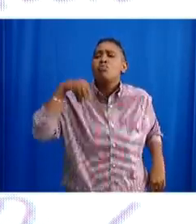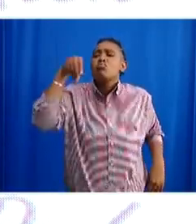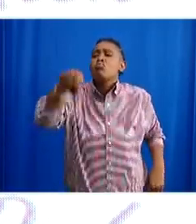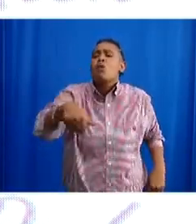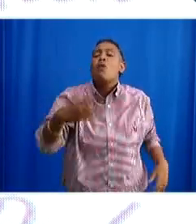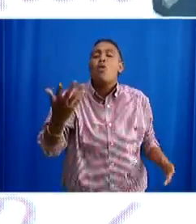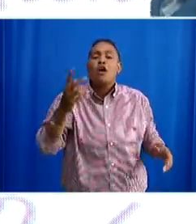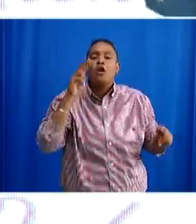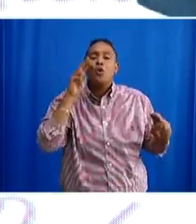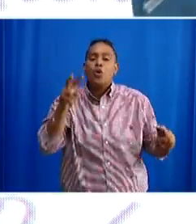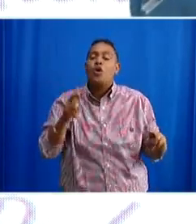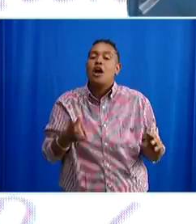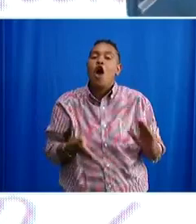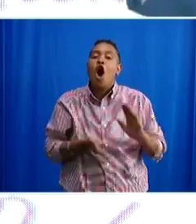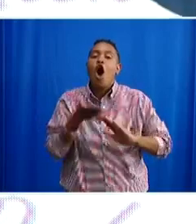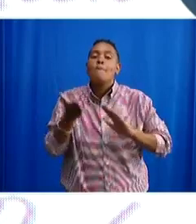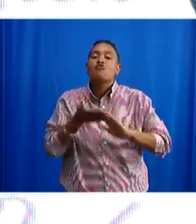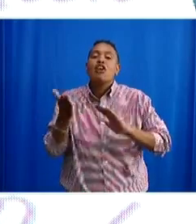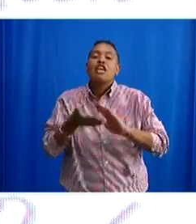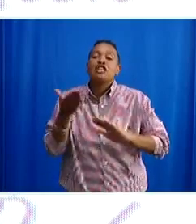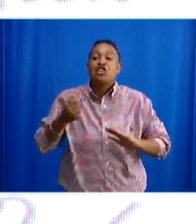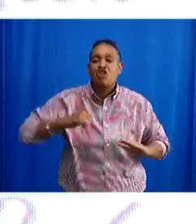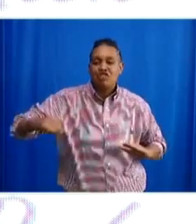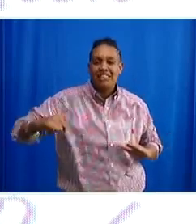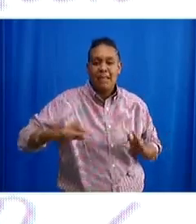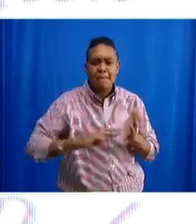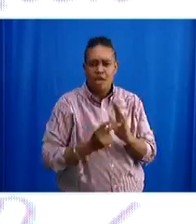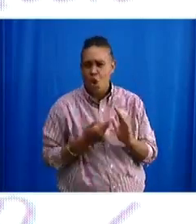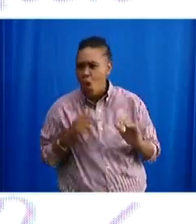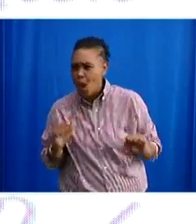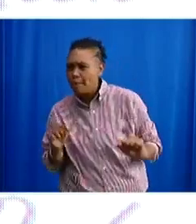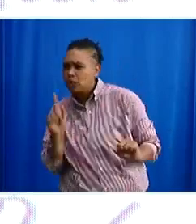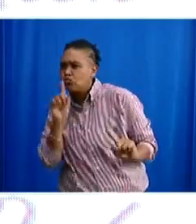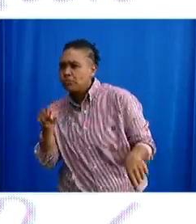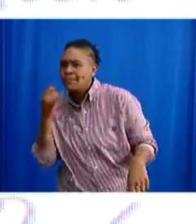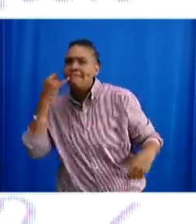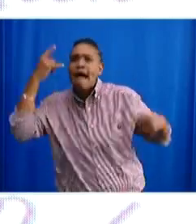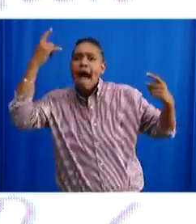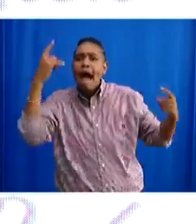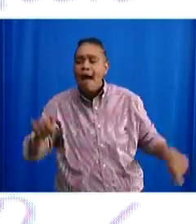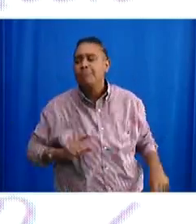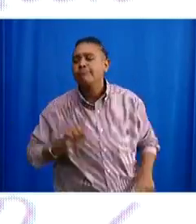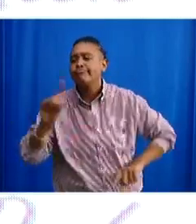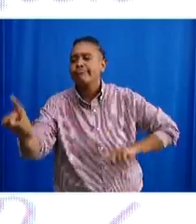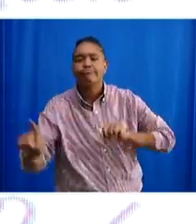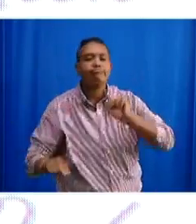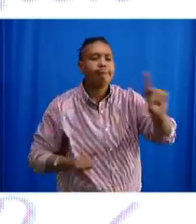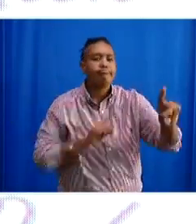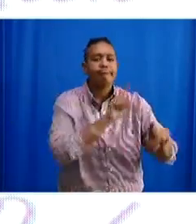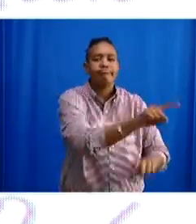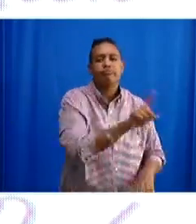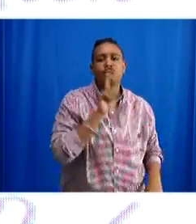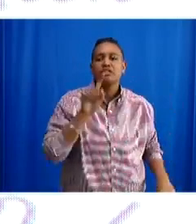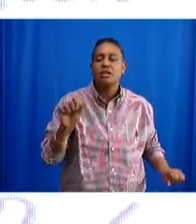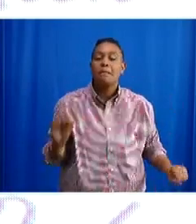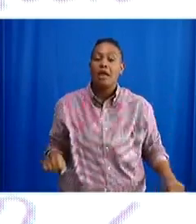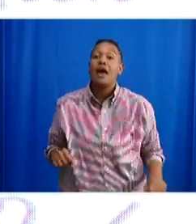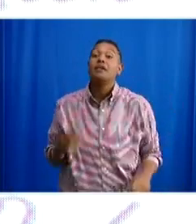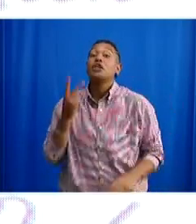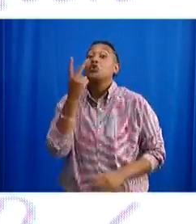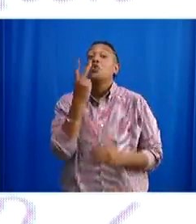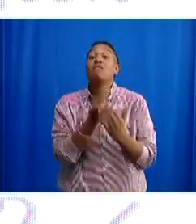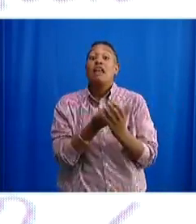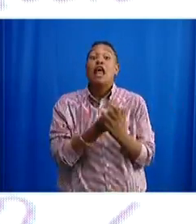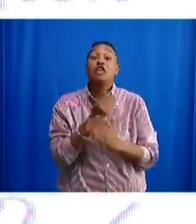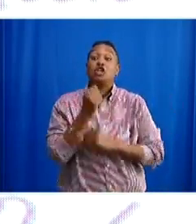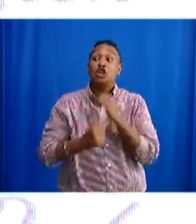deal with the operational resilience, meaning our ability to respond to natural disaster event. And over the past 2 financial